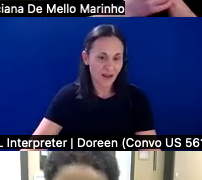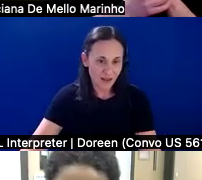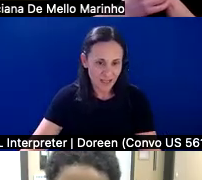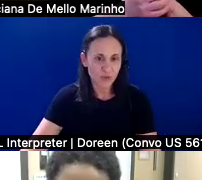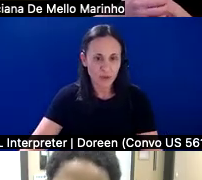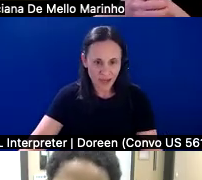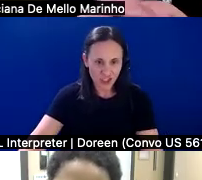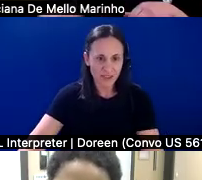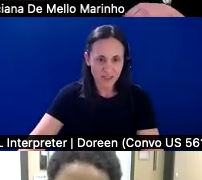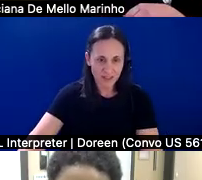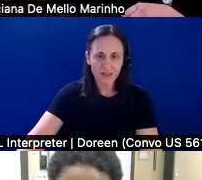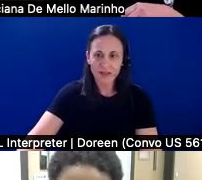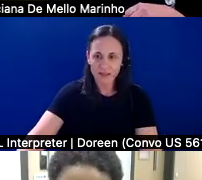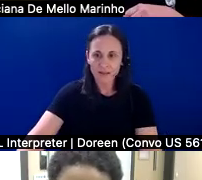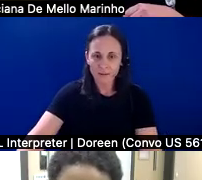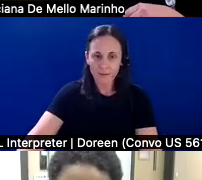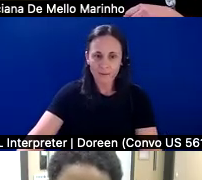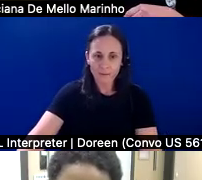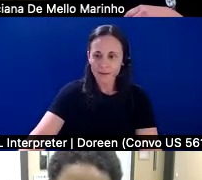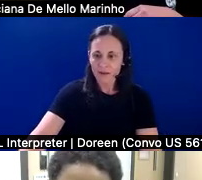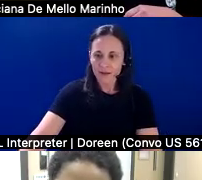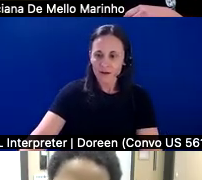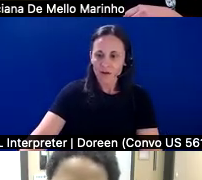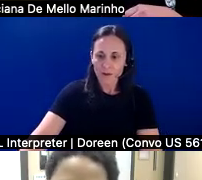eye contact with the patient.